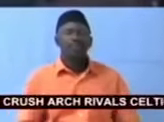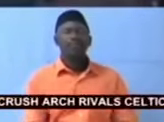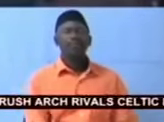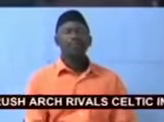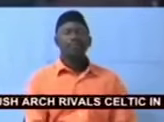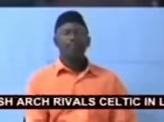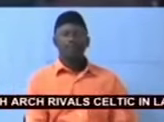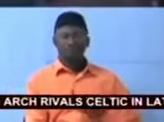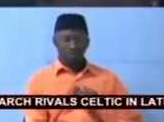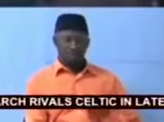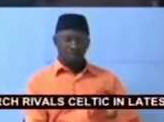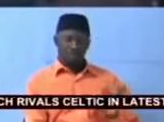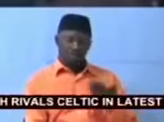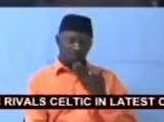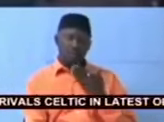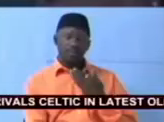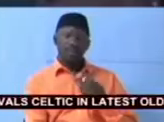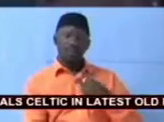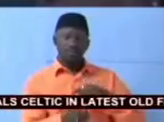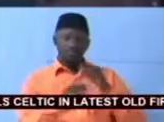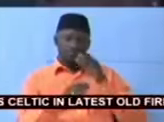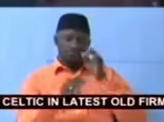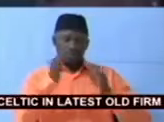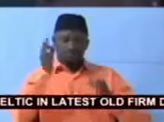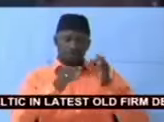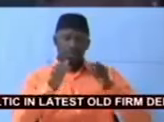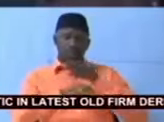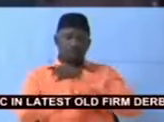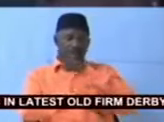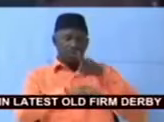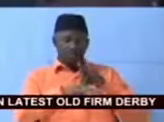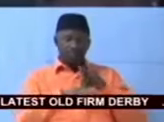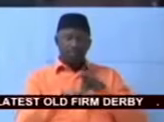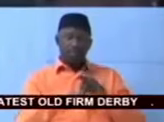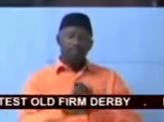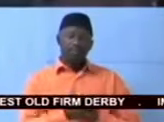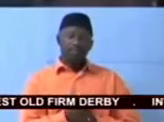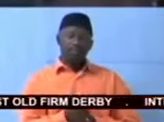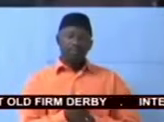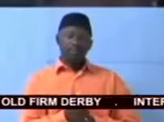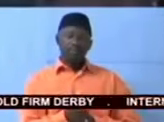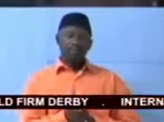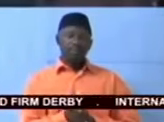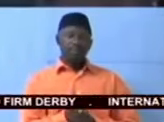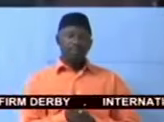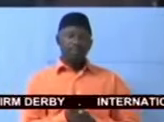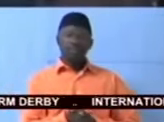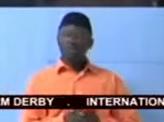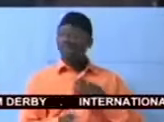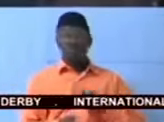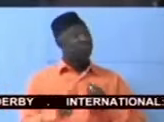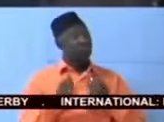went to the courtroom. And then I still maintain my earlier